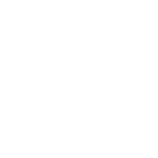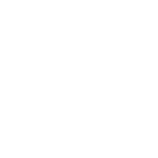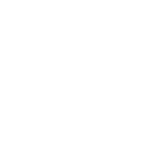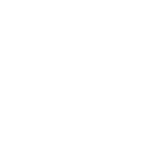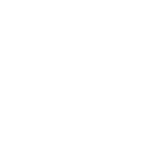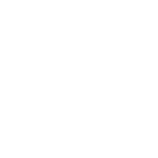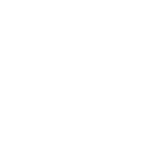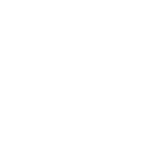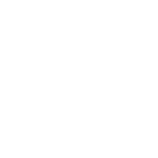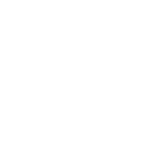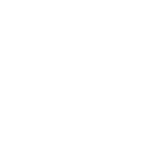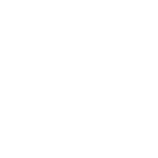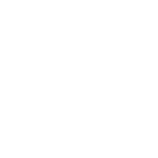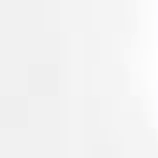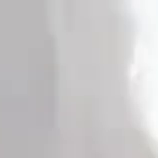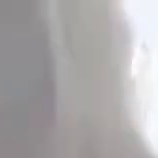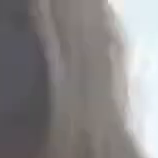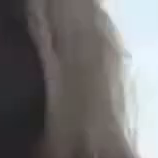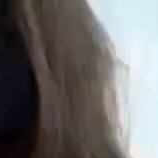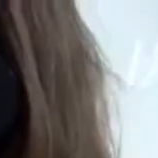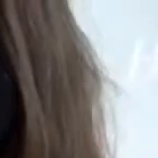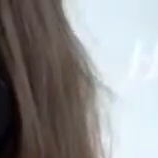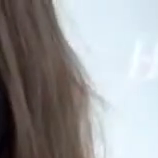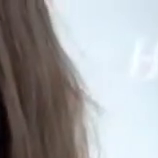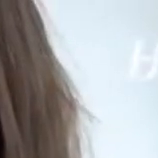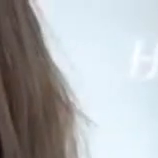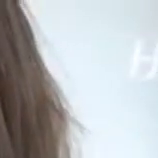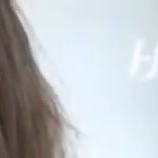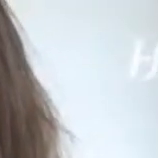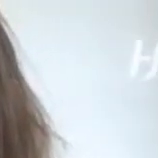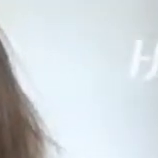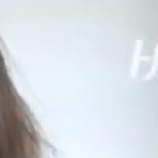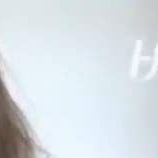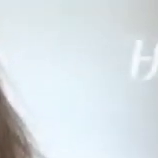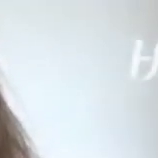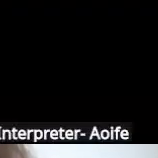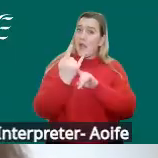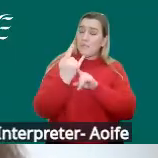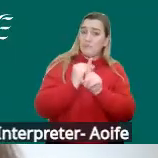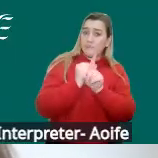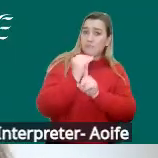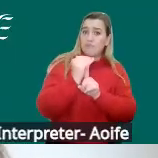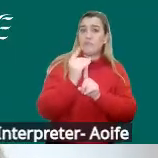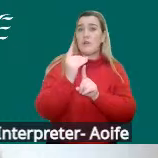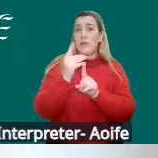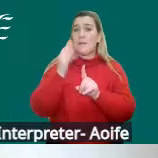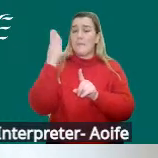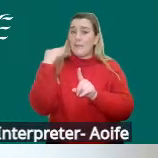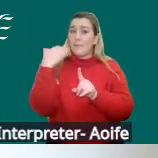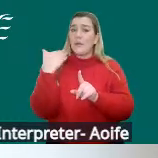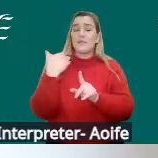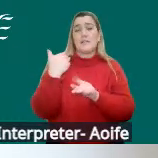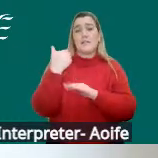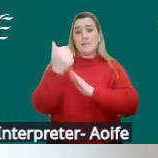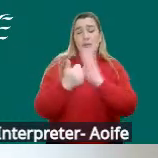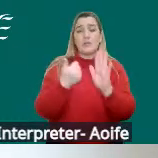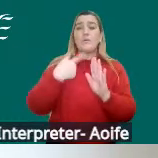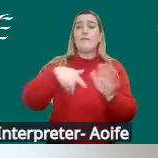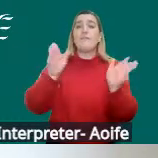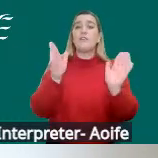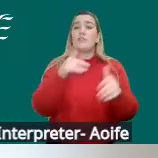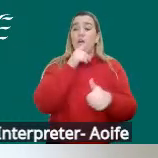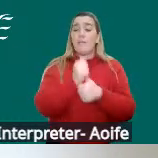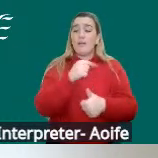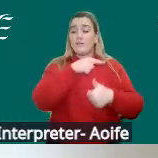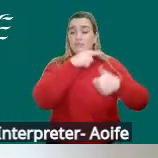We've heard tonight that being physically active helps during the menopause journey, and our speakers have discussed some of the health conditions that we are at greater risk of